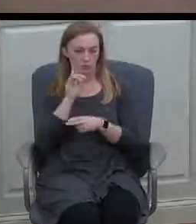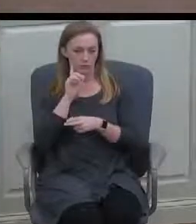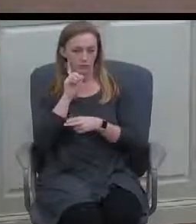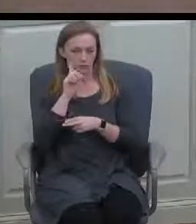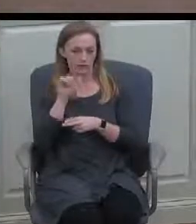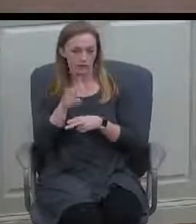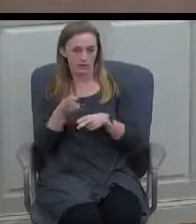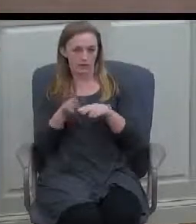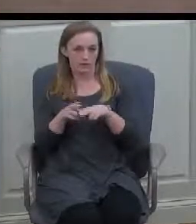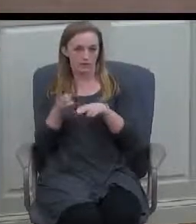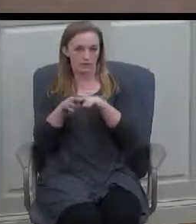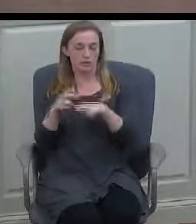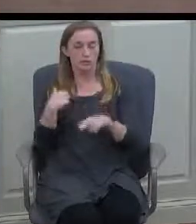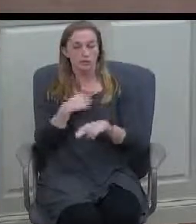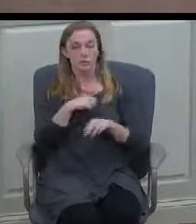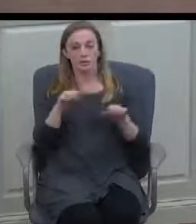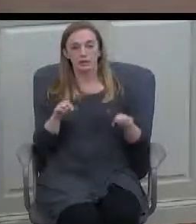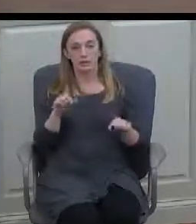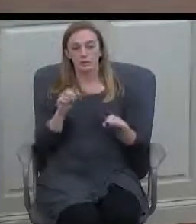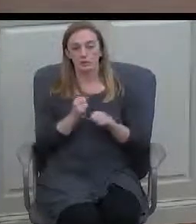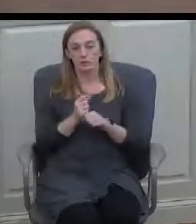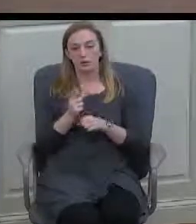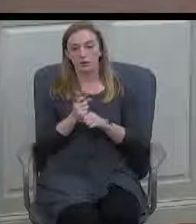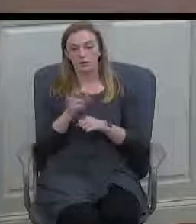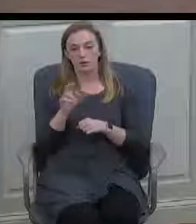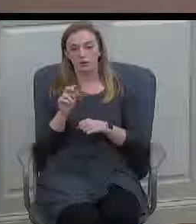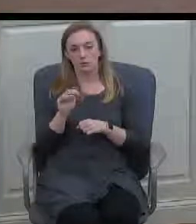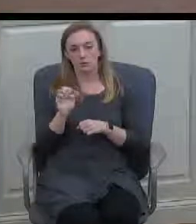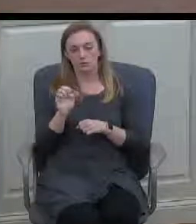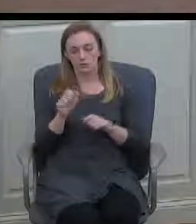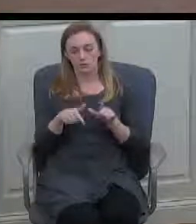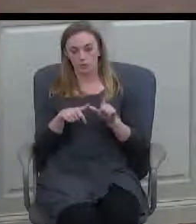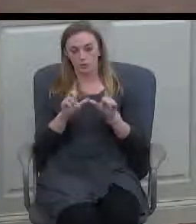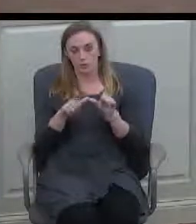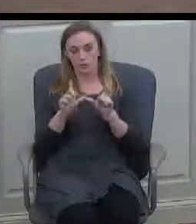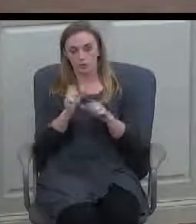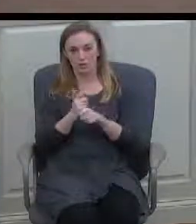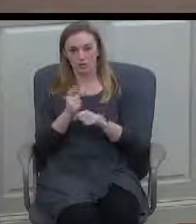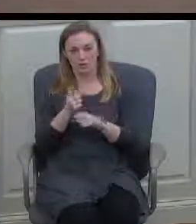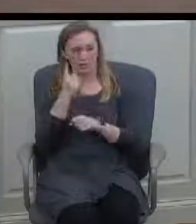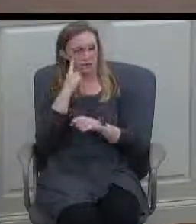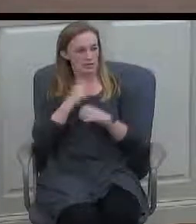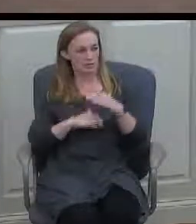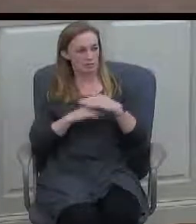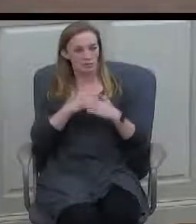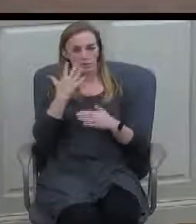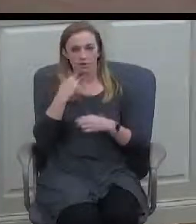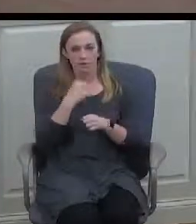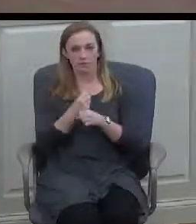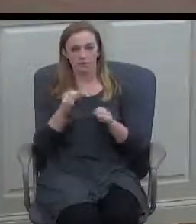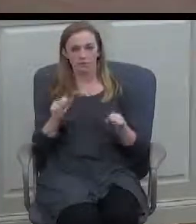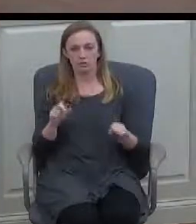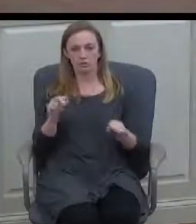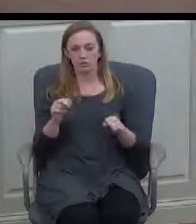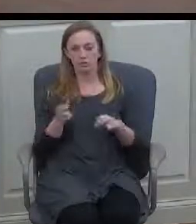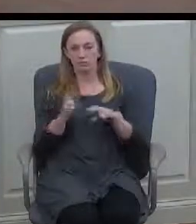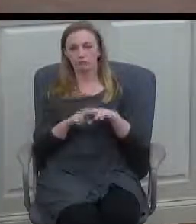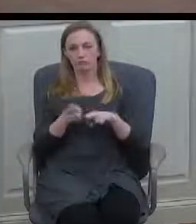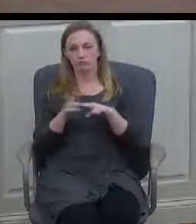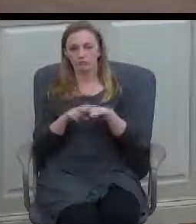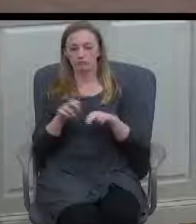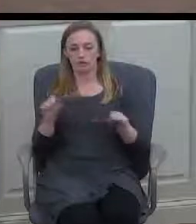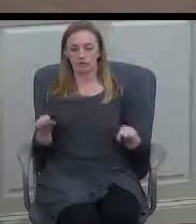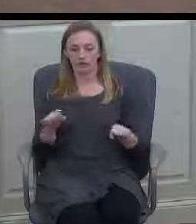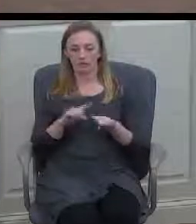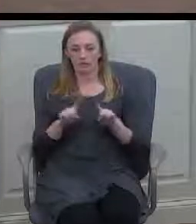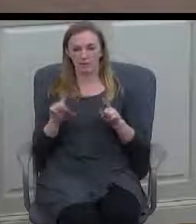And then we could do annual renewals for a few years after that. I'm not sure the exact amount. I think it may have been for up to 5 years. But the